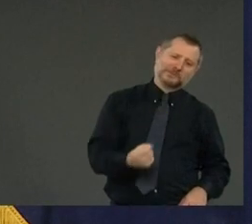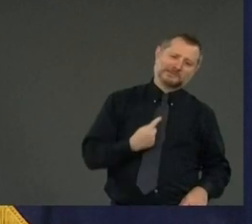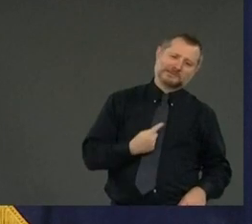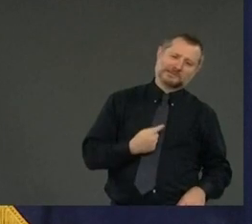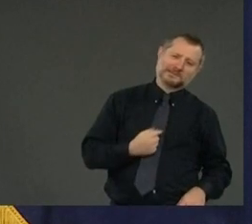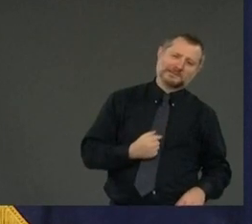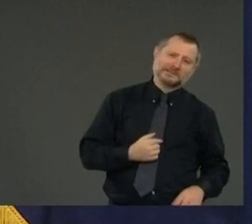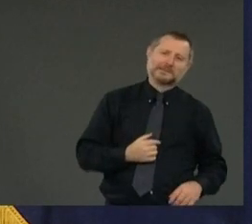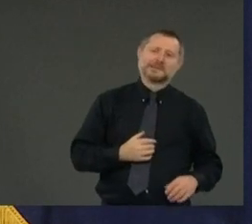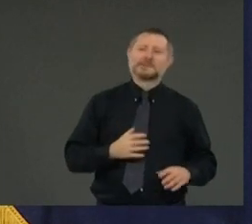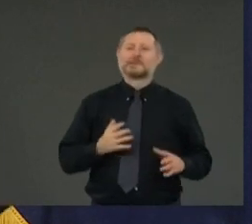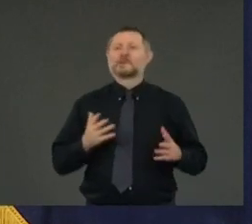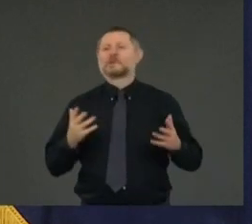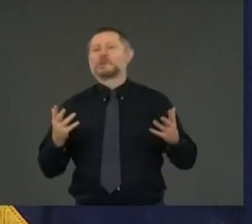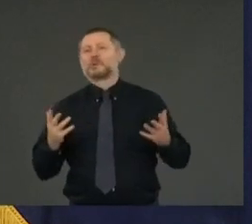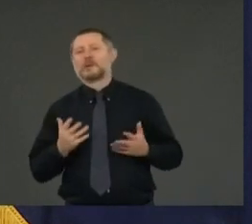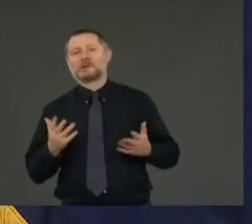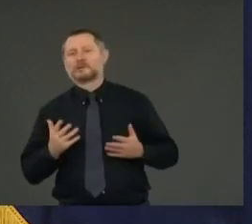What's next?